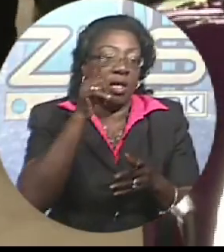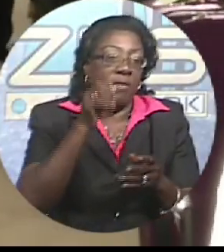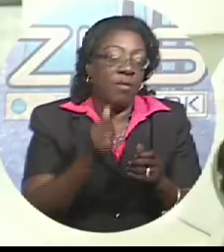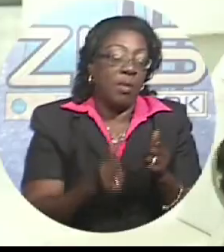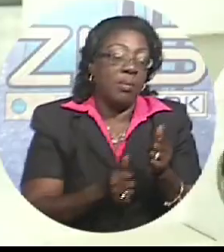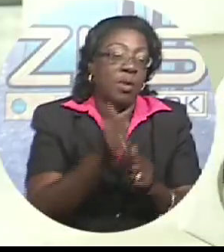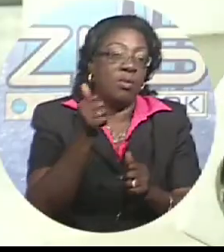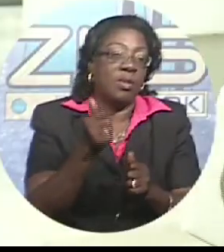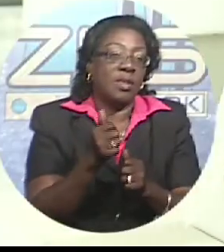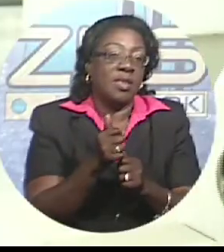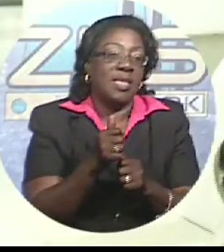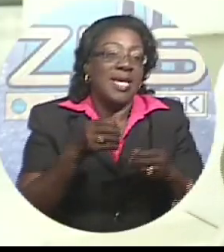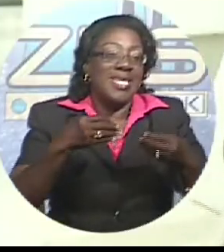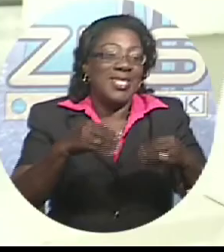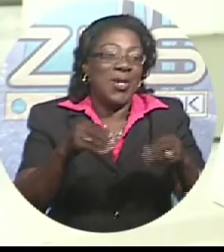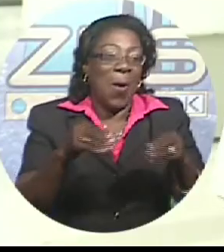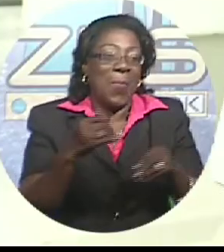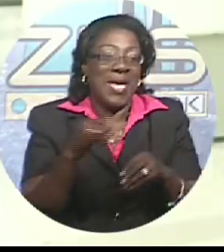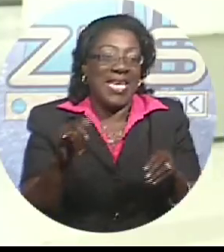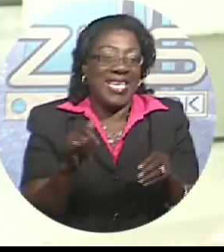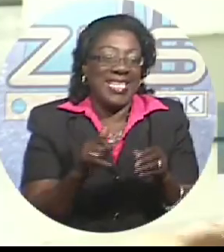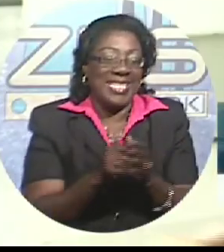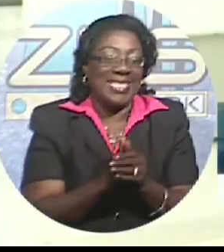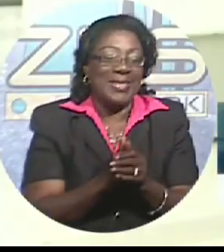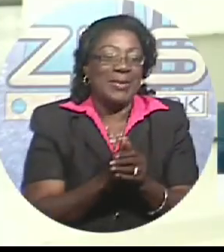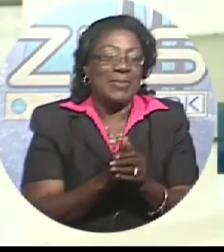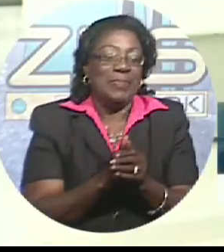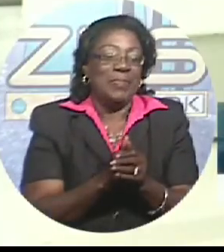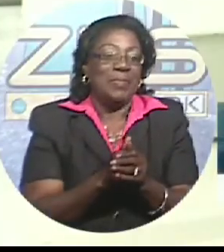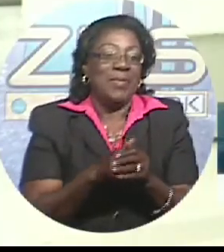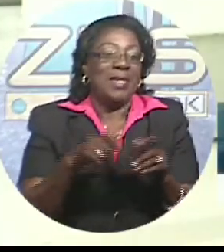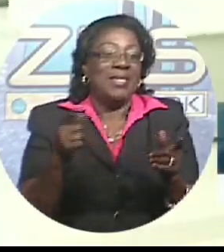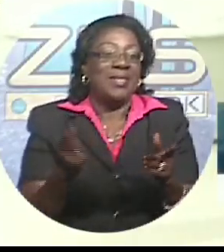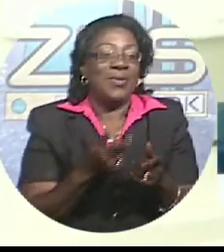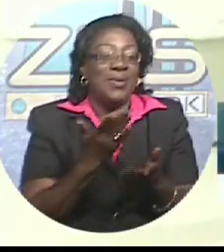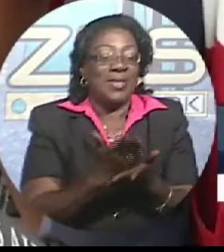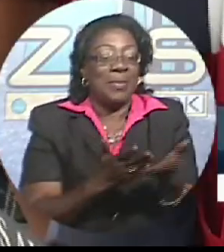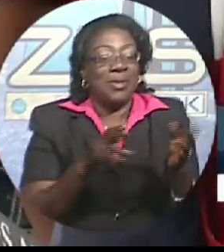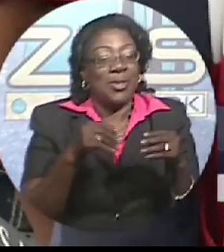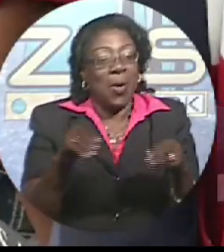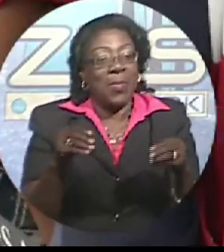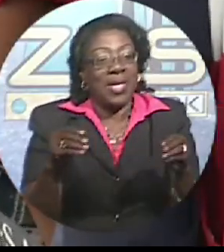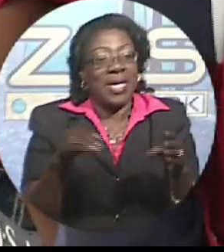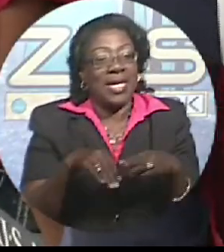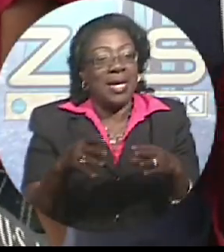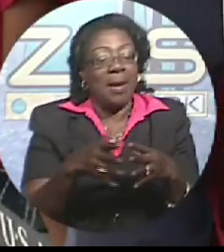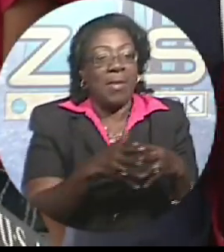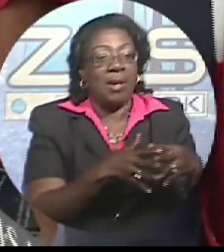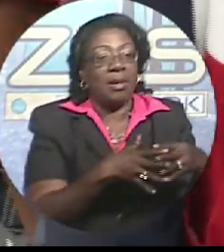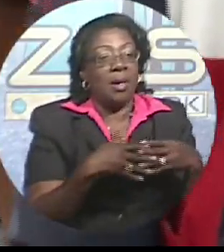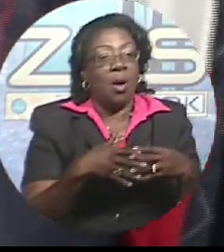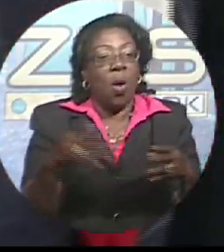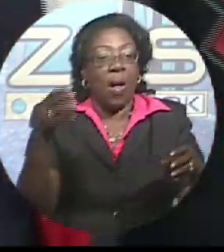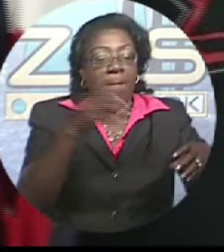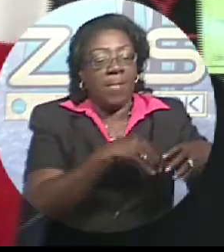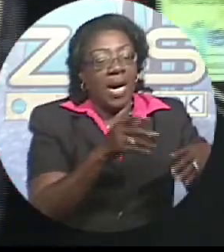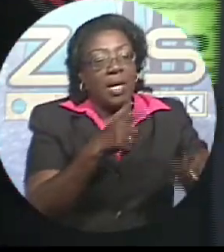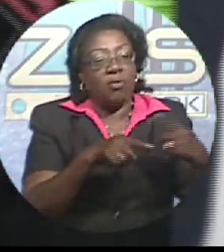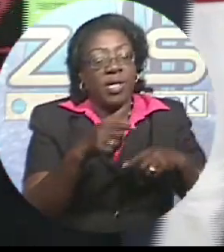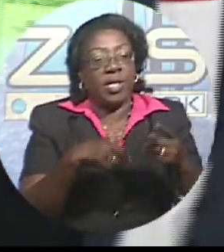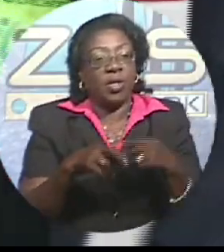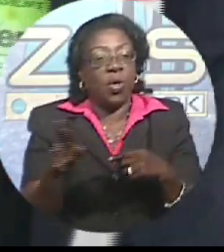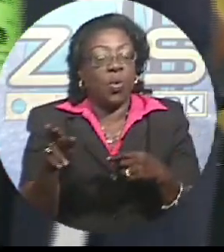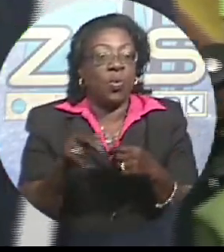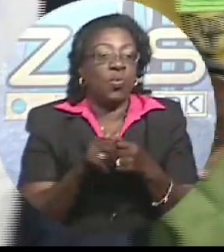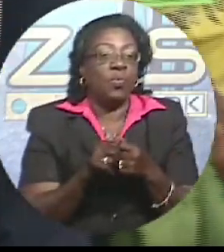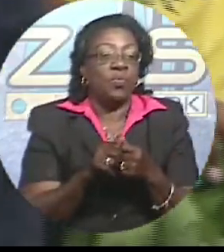is the shopping, basically. The different shopping. All packed and ready to go, Janelle McKenzie says she